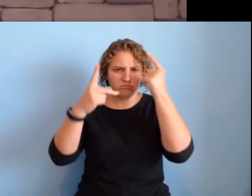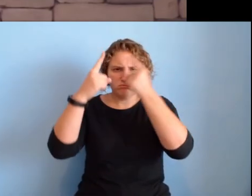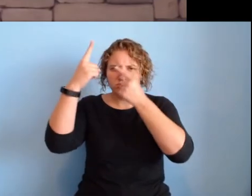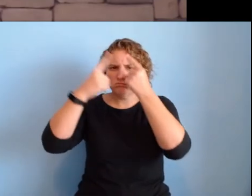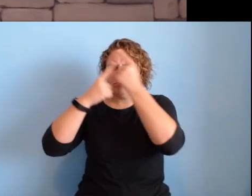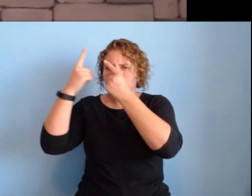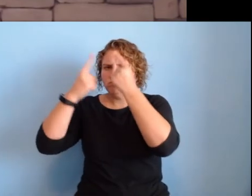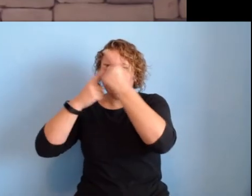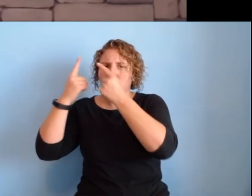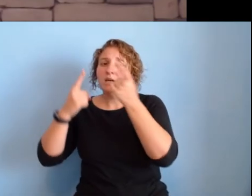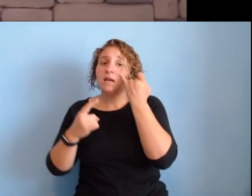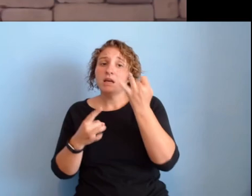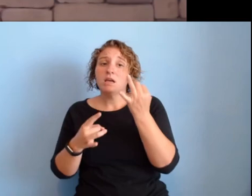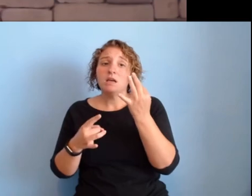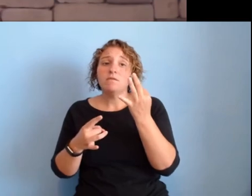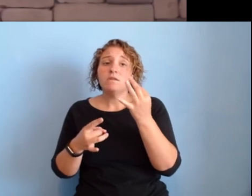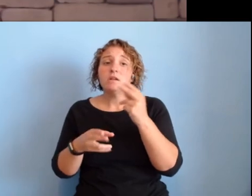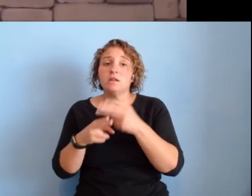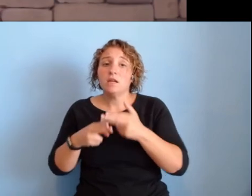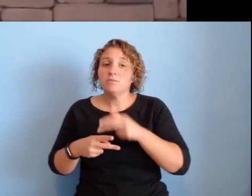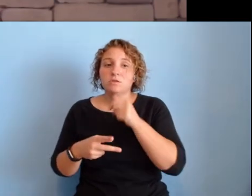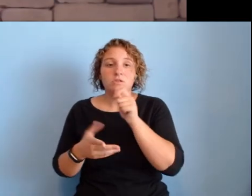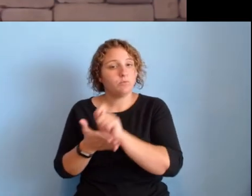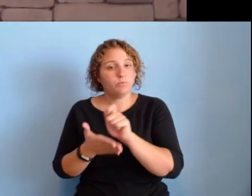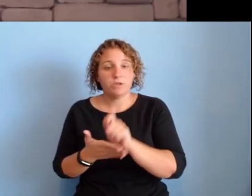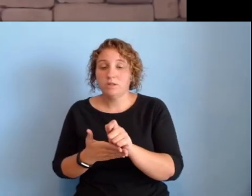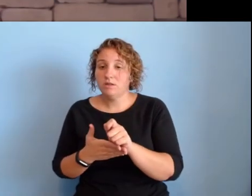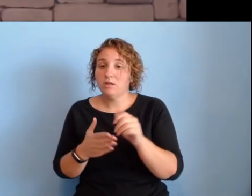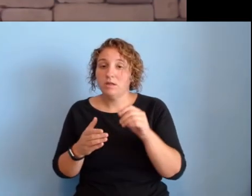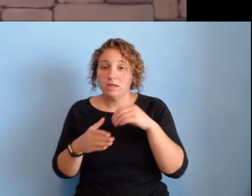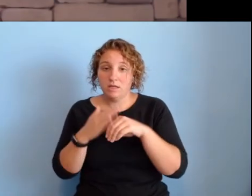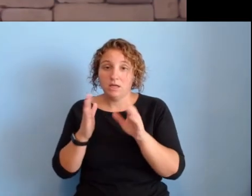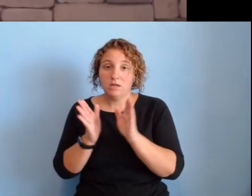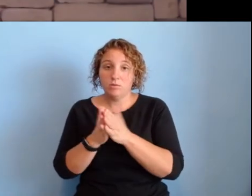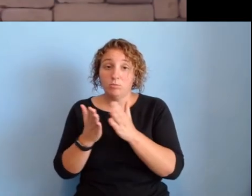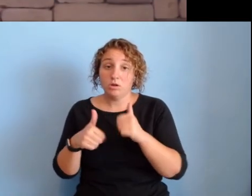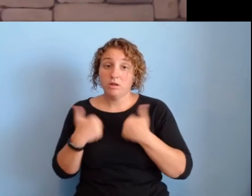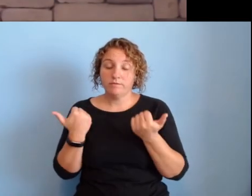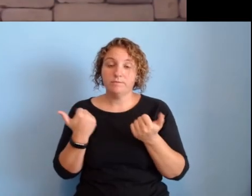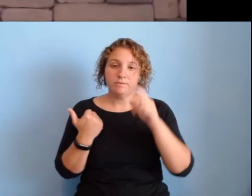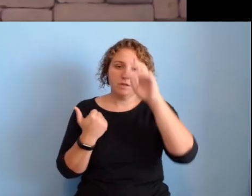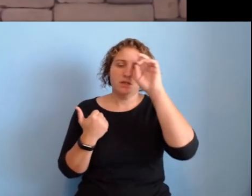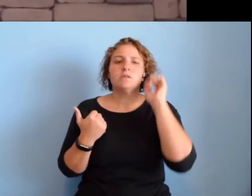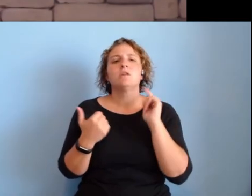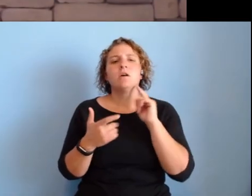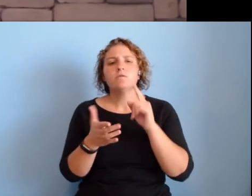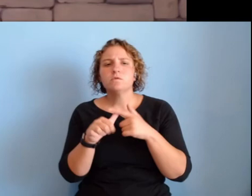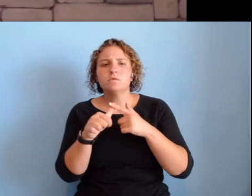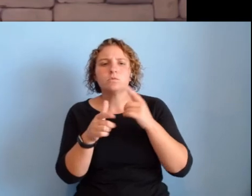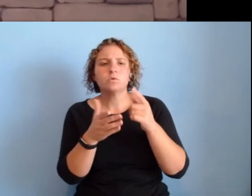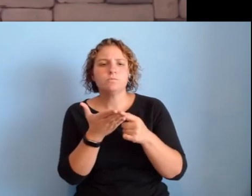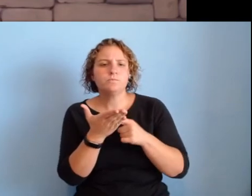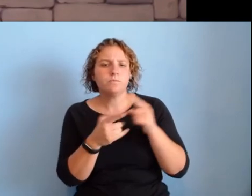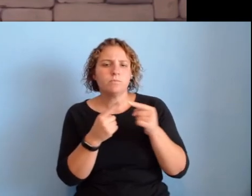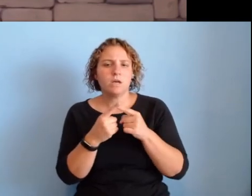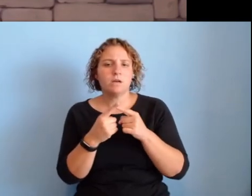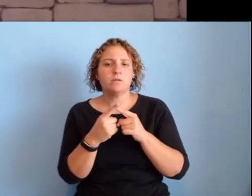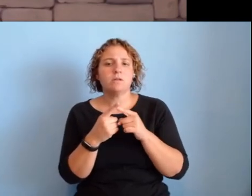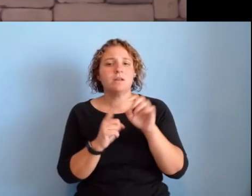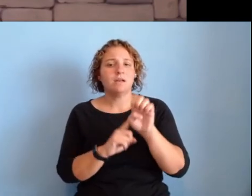of life from the foundation of the world. First things first, book of life. We've got to talk about that for a minute. Turn to Exodus 32, book of life.